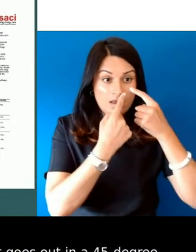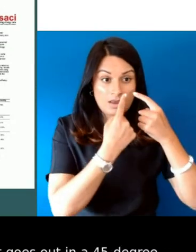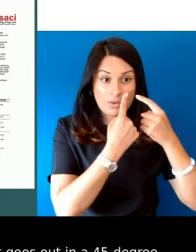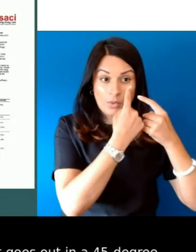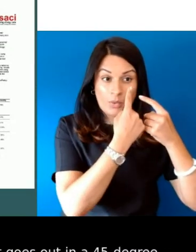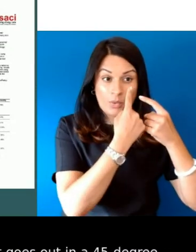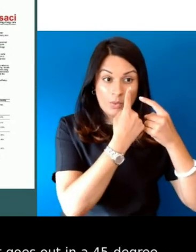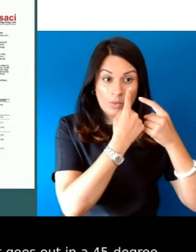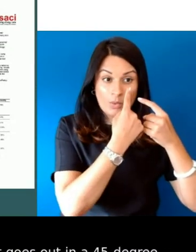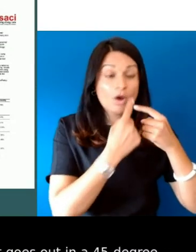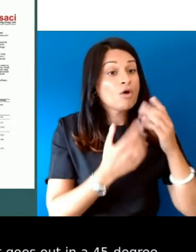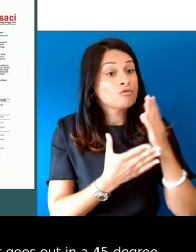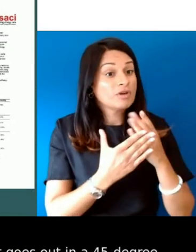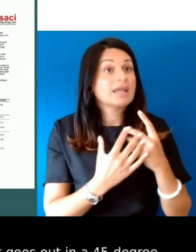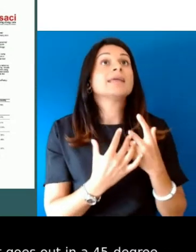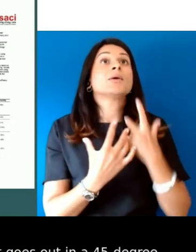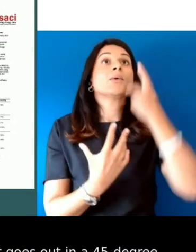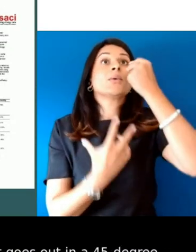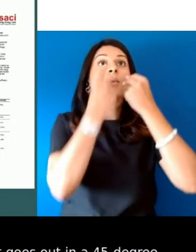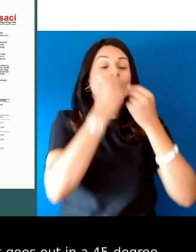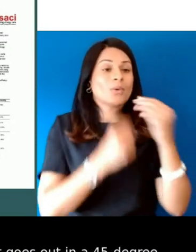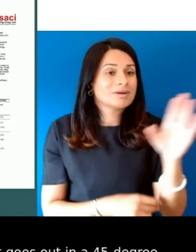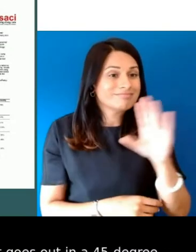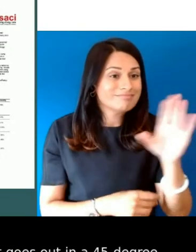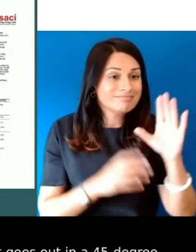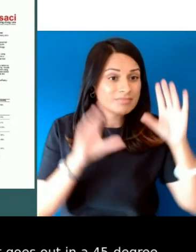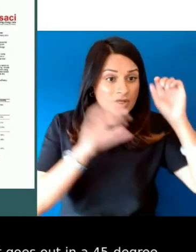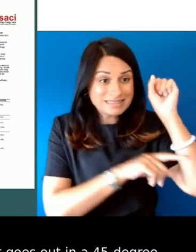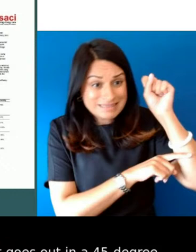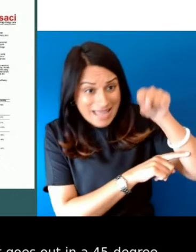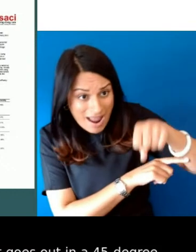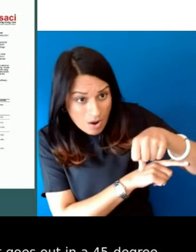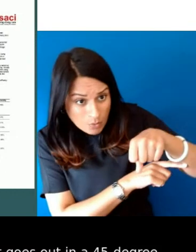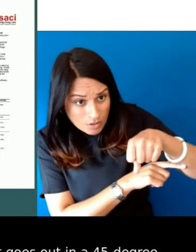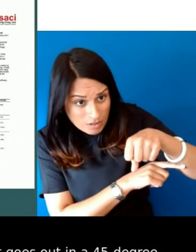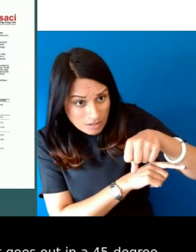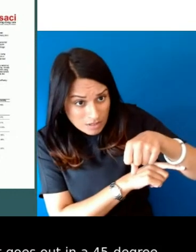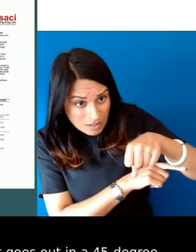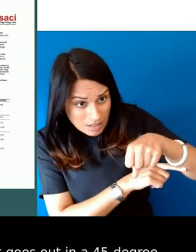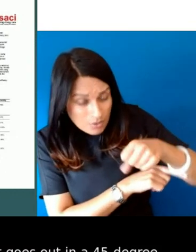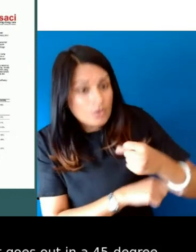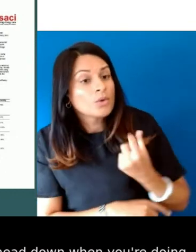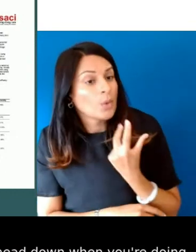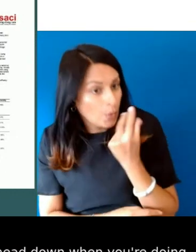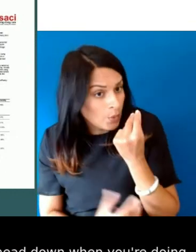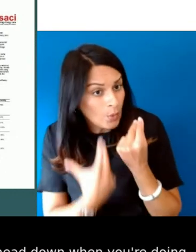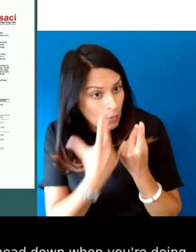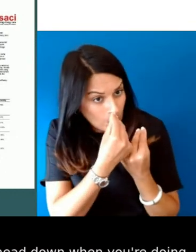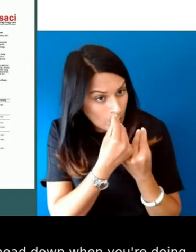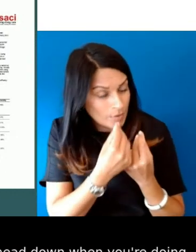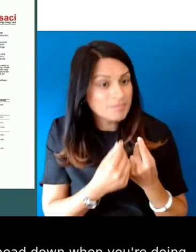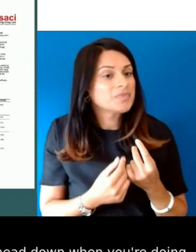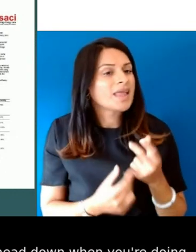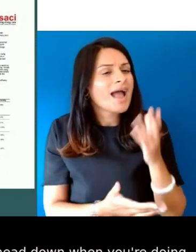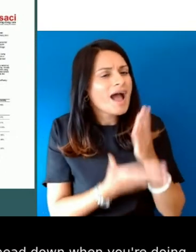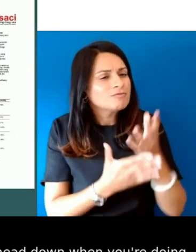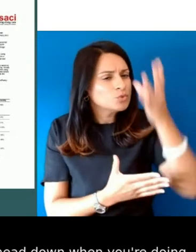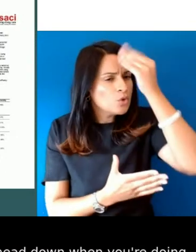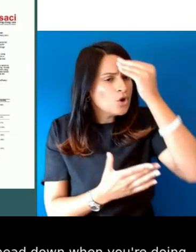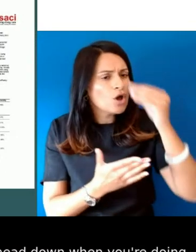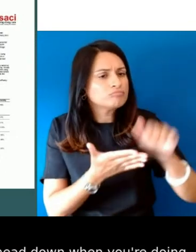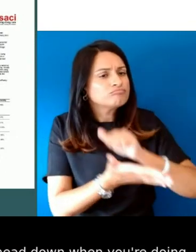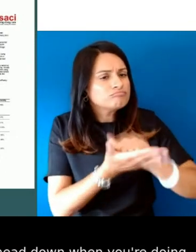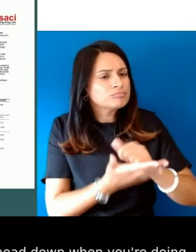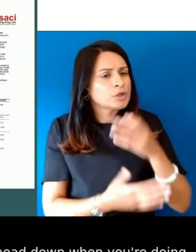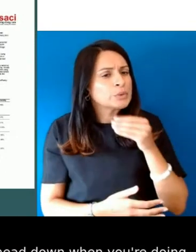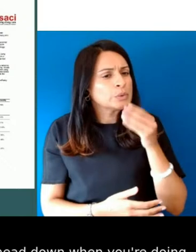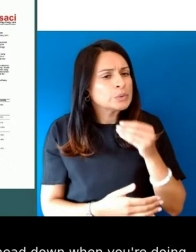down when you're doing the nasal sprays rather than than the head back so it's learning about how to use a nasal spray properly and it's amazing